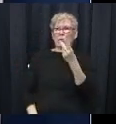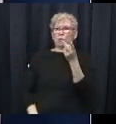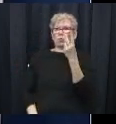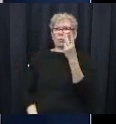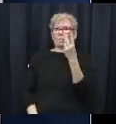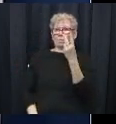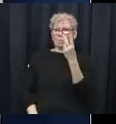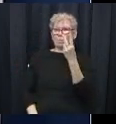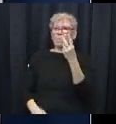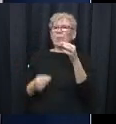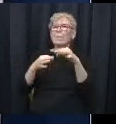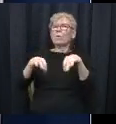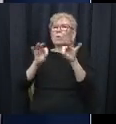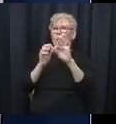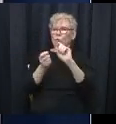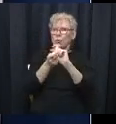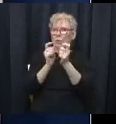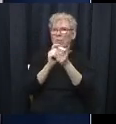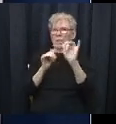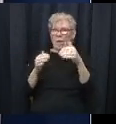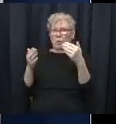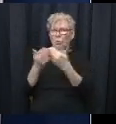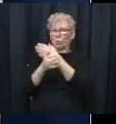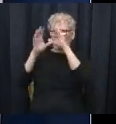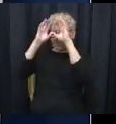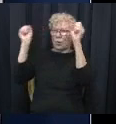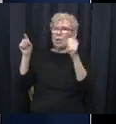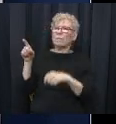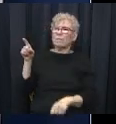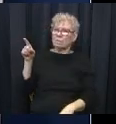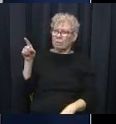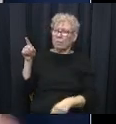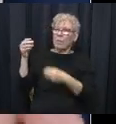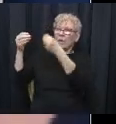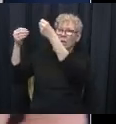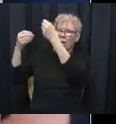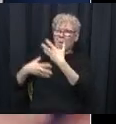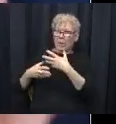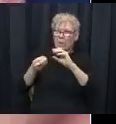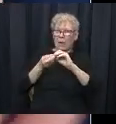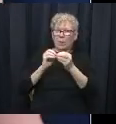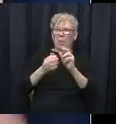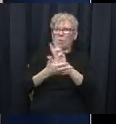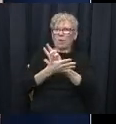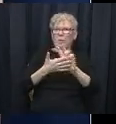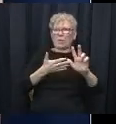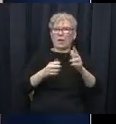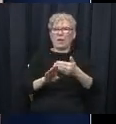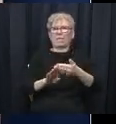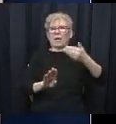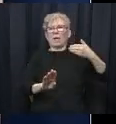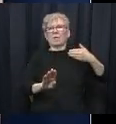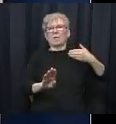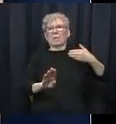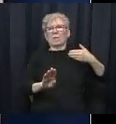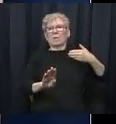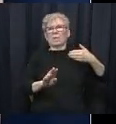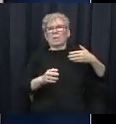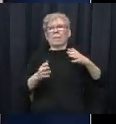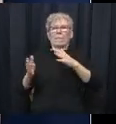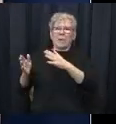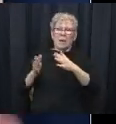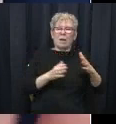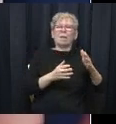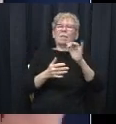3 weeks supply of vaccine, which is so helpful. We had been in a situation where we found out 3 or 4 days before what we would get the next